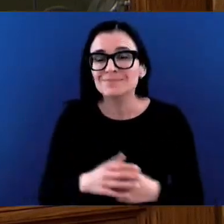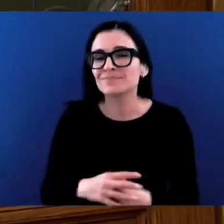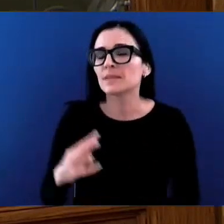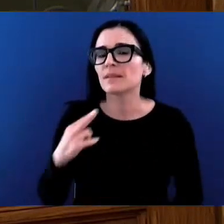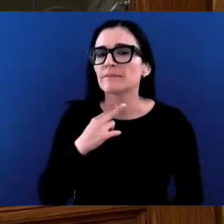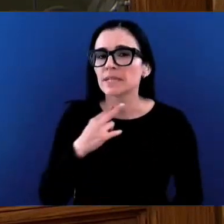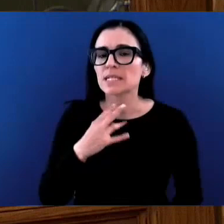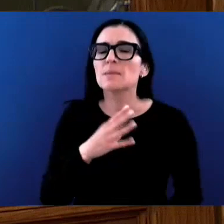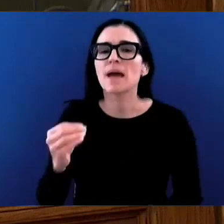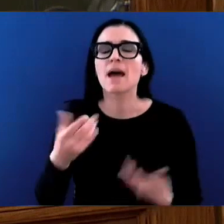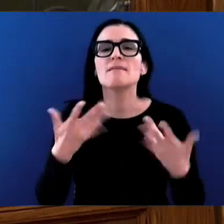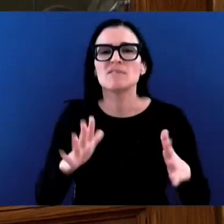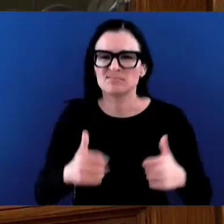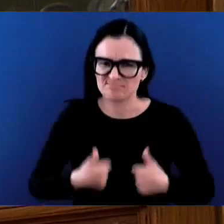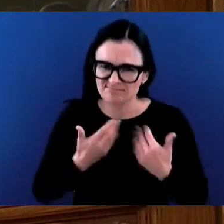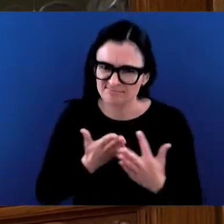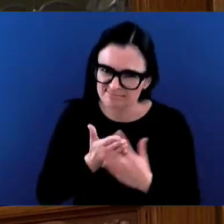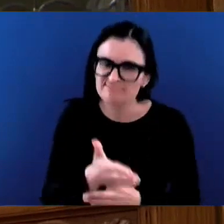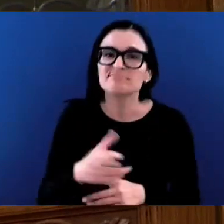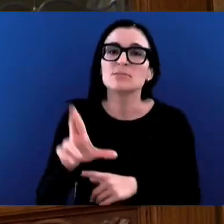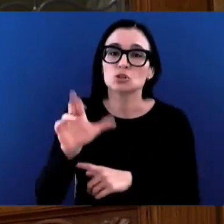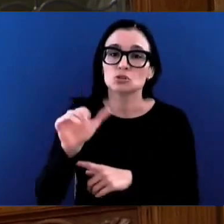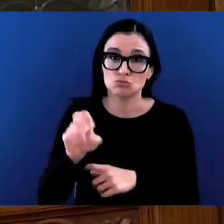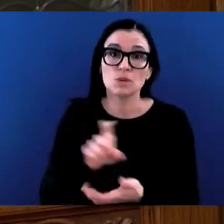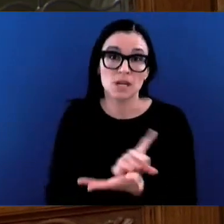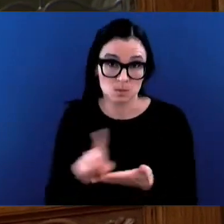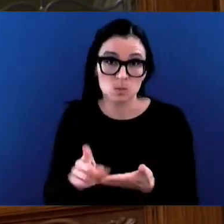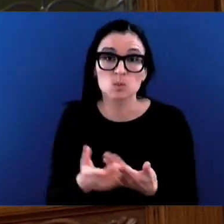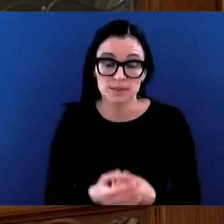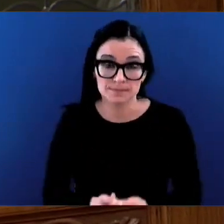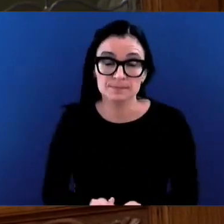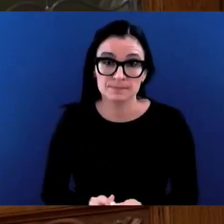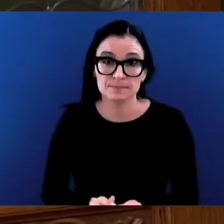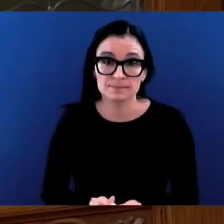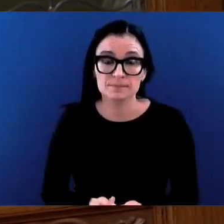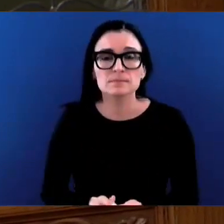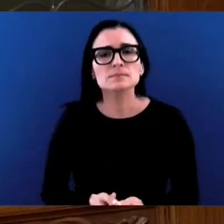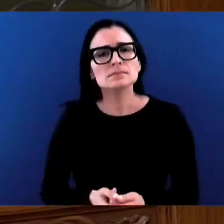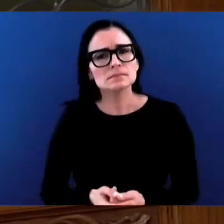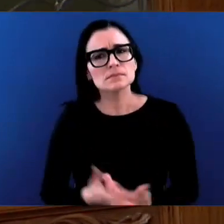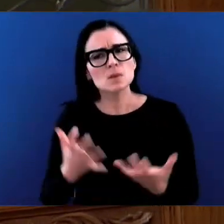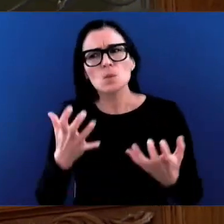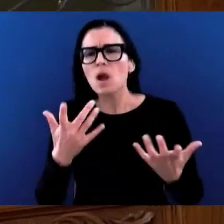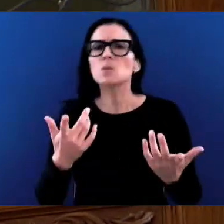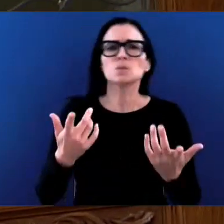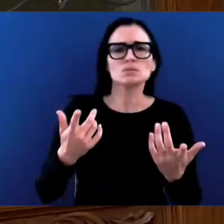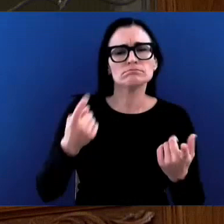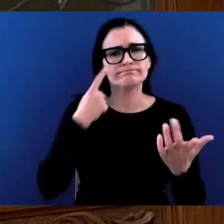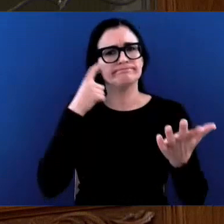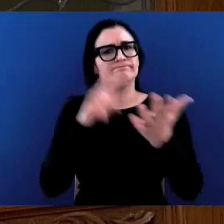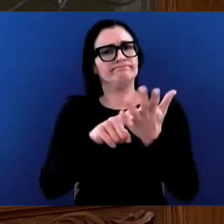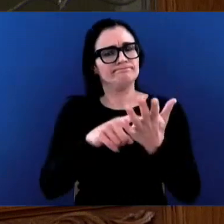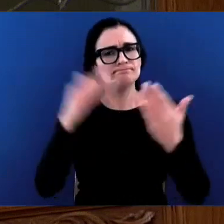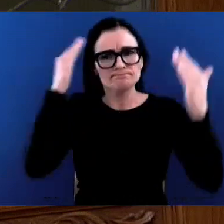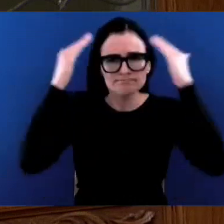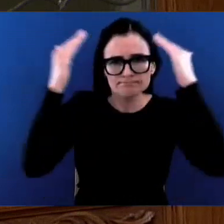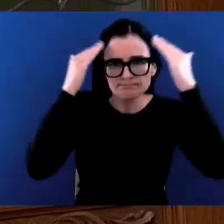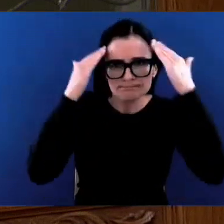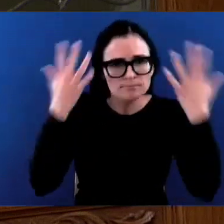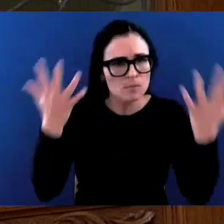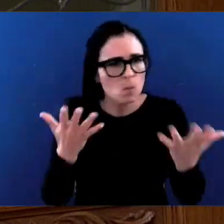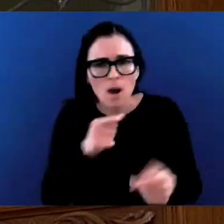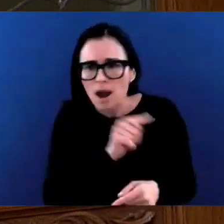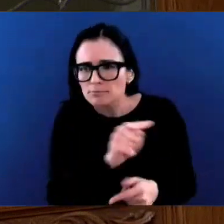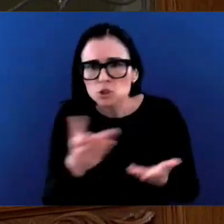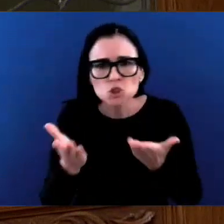raise awareness about the issues facing victims of crime and the services, assistance, and laws in place to help victims and their families.